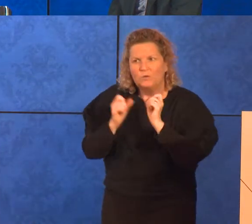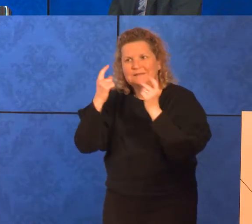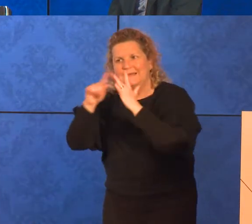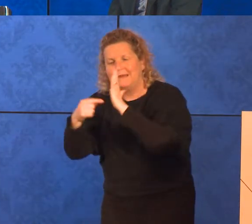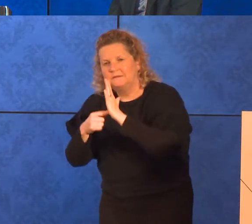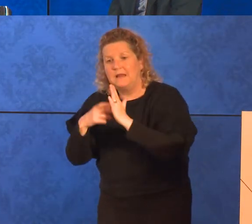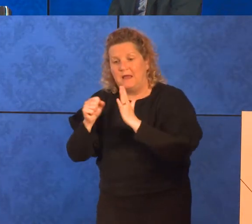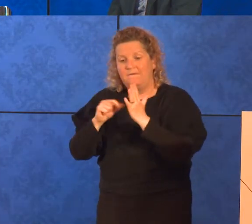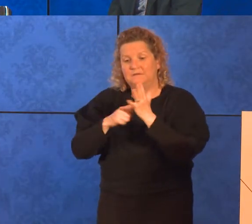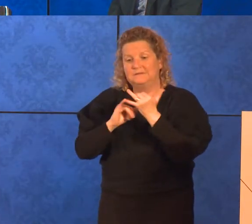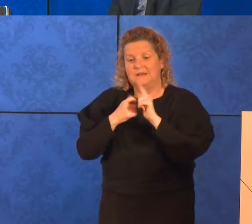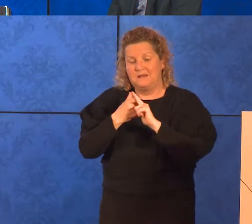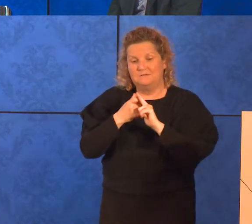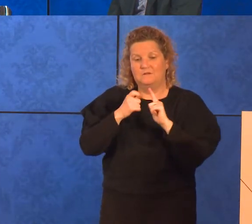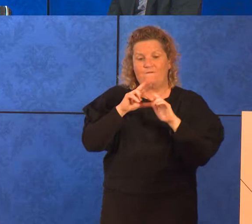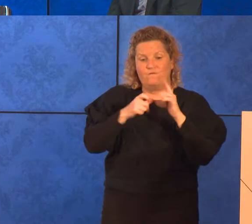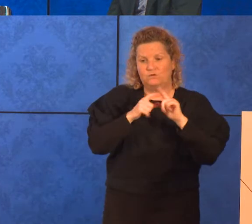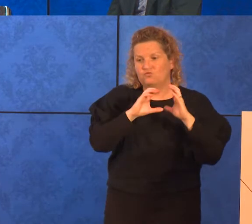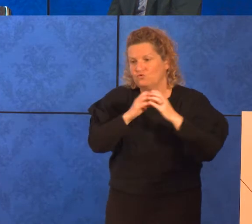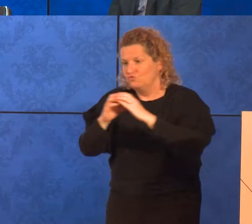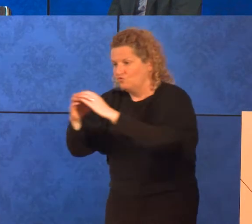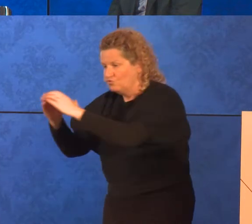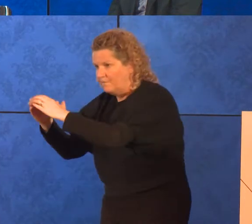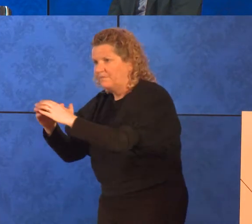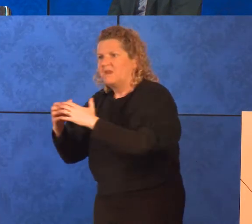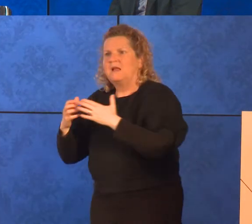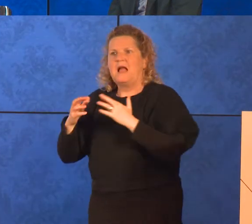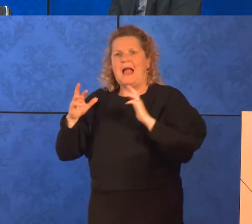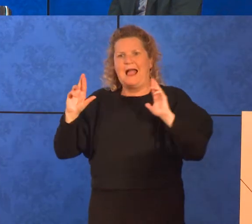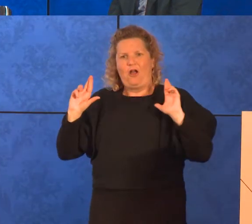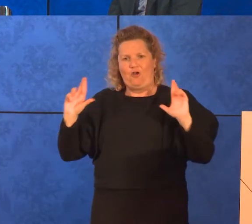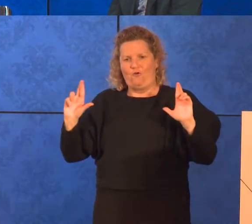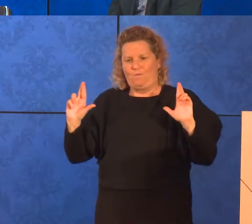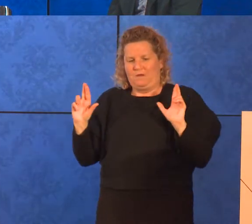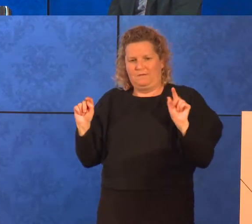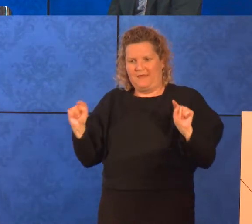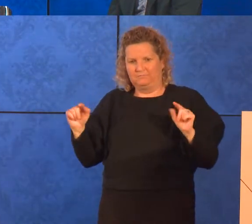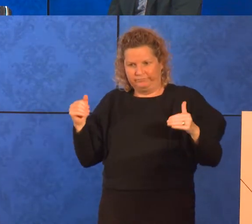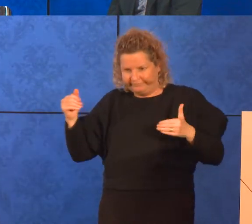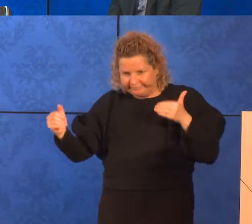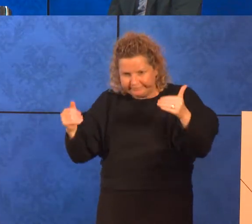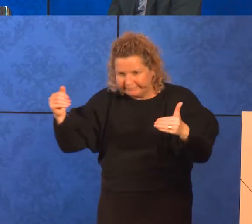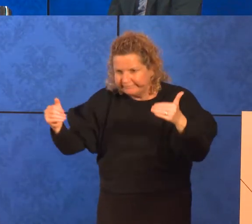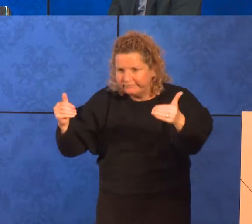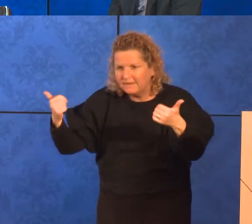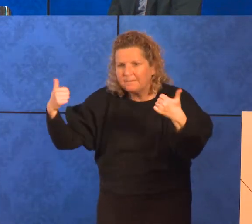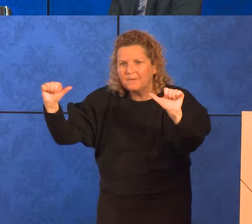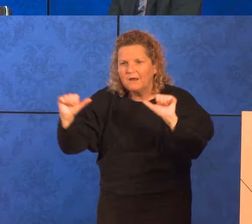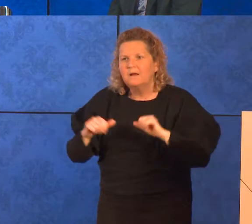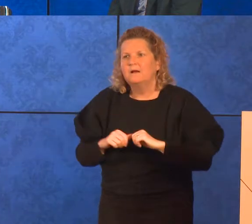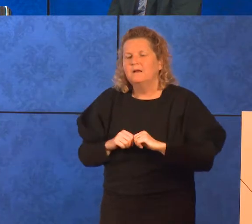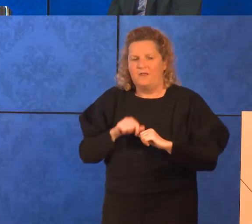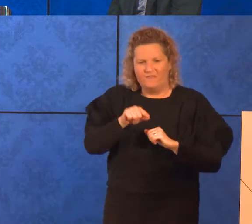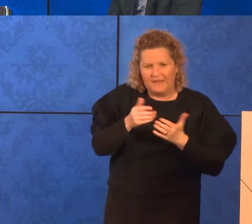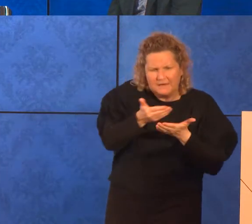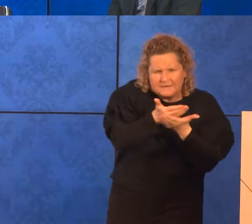forces, which I do hope that, this is taken on board for this Royal Commission, where those sort of intimate